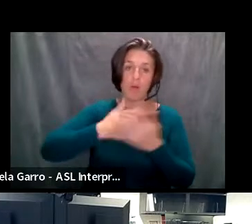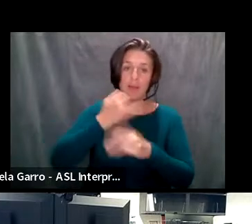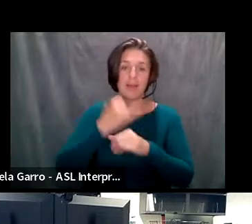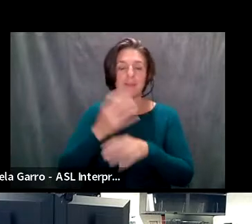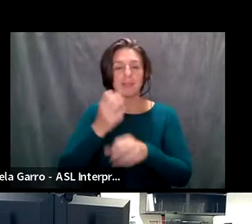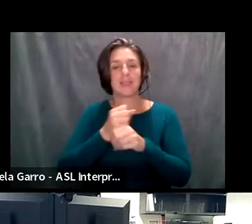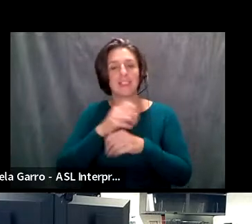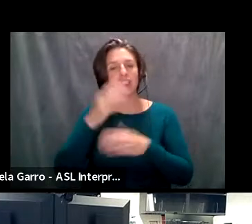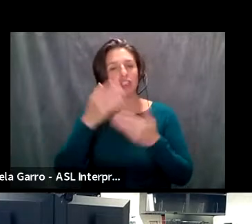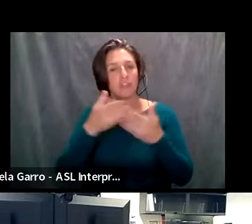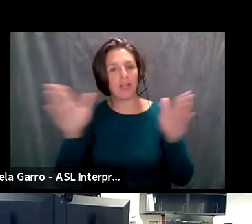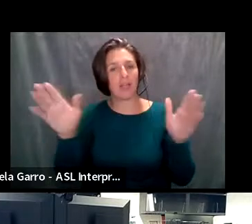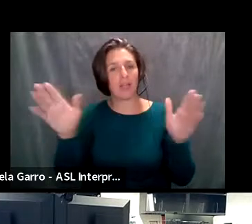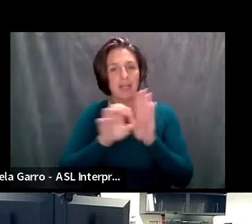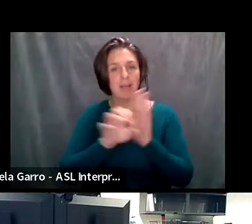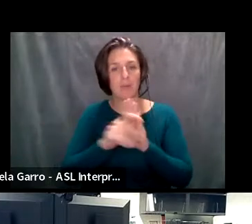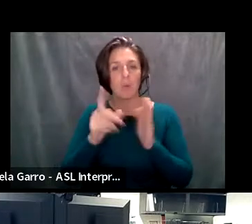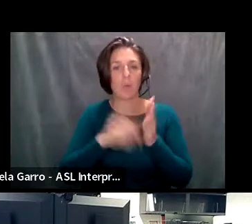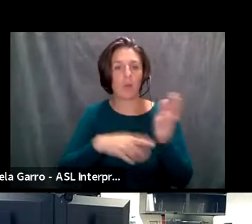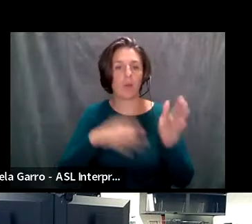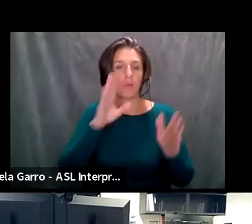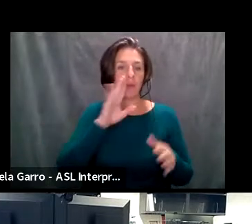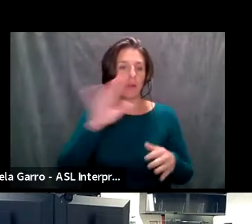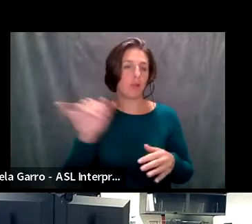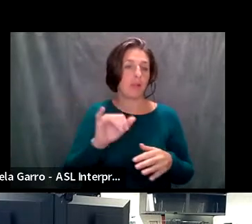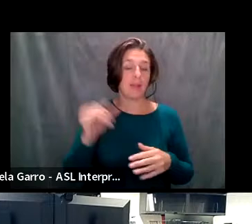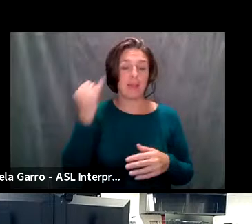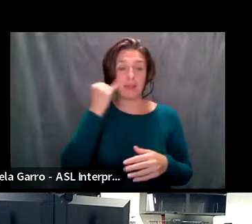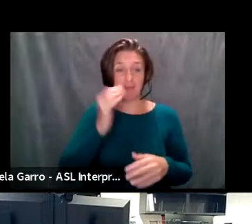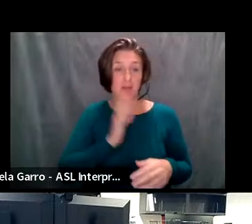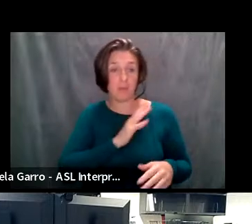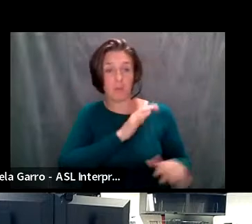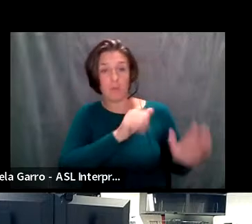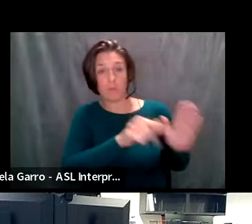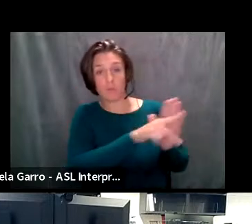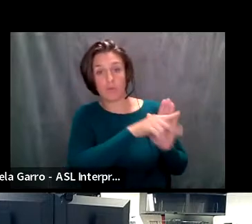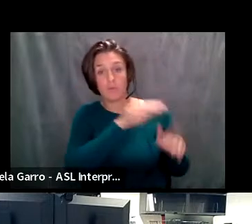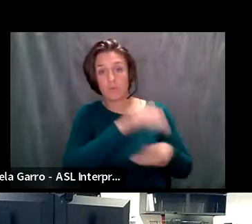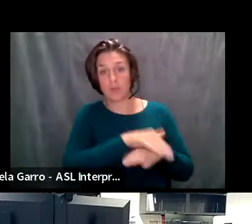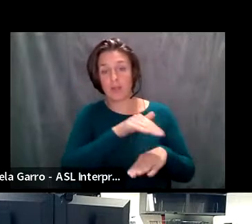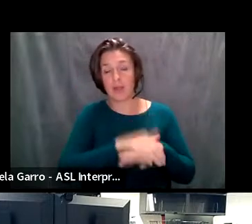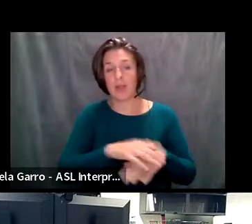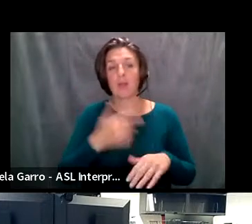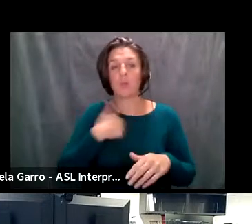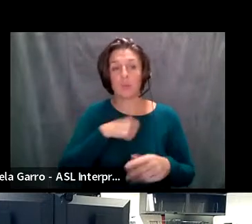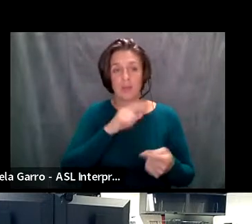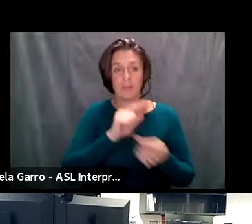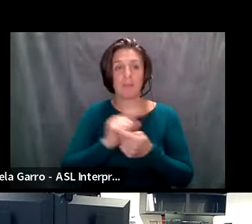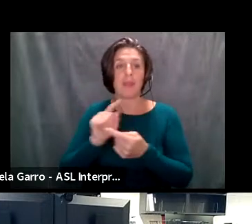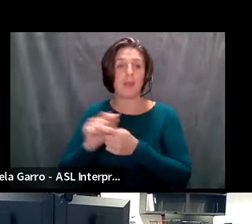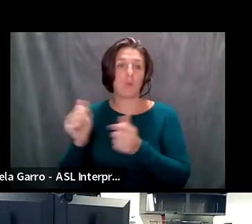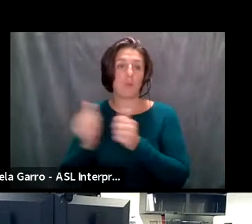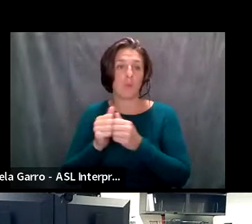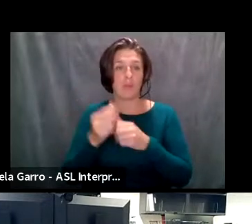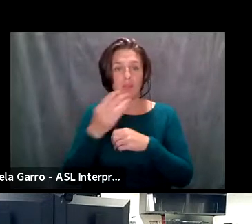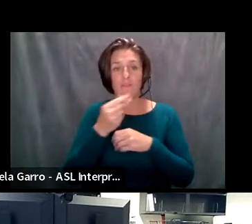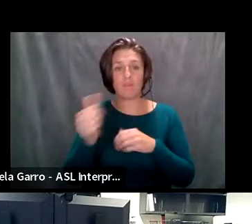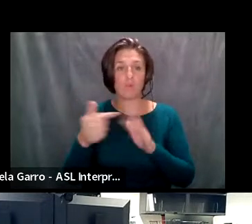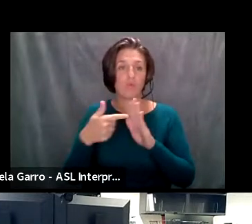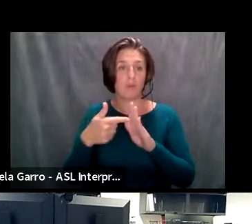general examples of what that was going to look like. If the board approves that tonight, we met with a few representatives from each